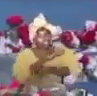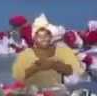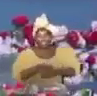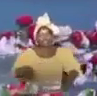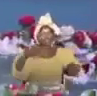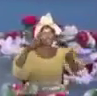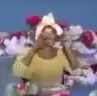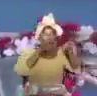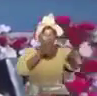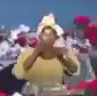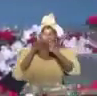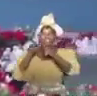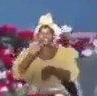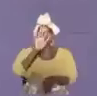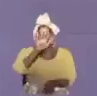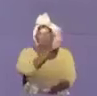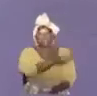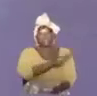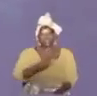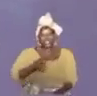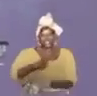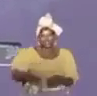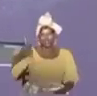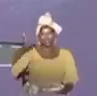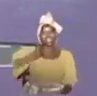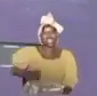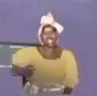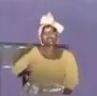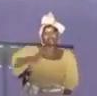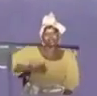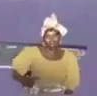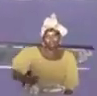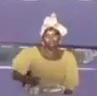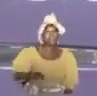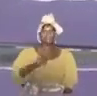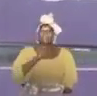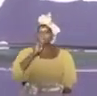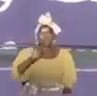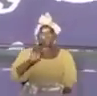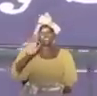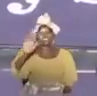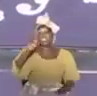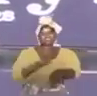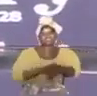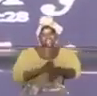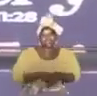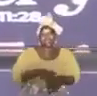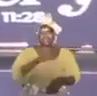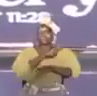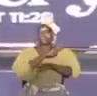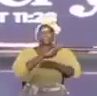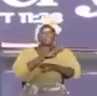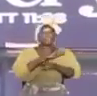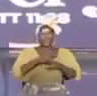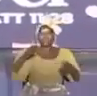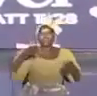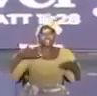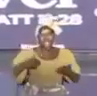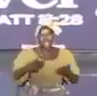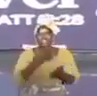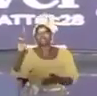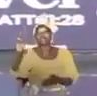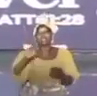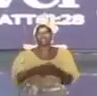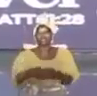children become armed robbers and hooligans and say it's just the times, it's their days. Don't let them send you to the grave.